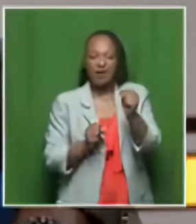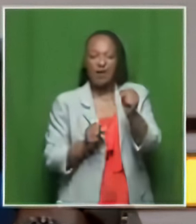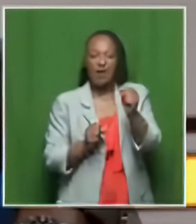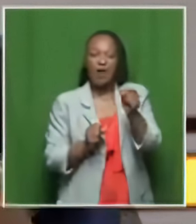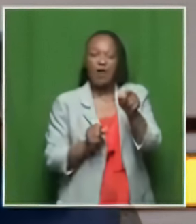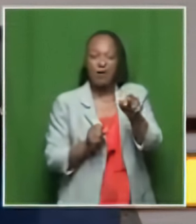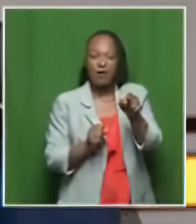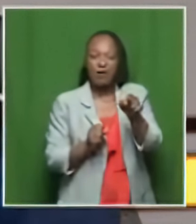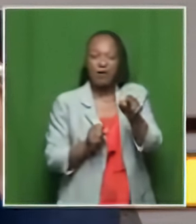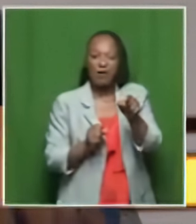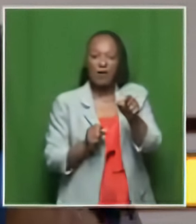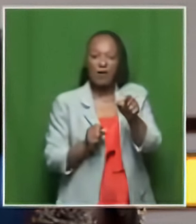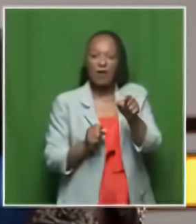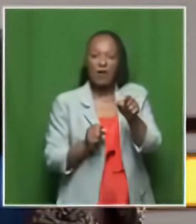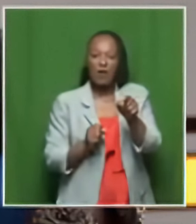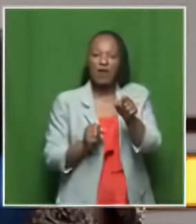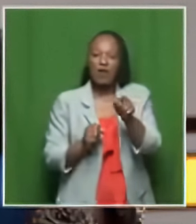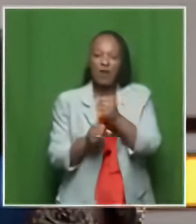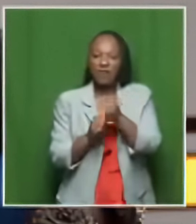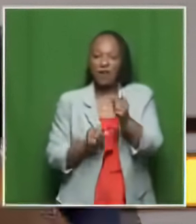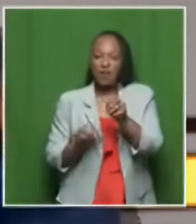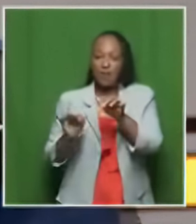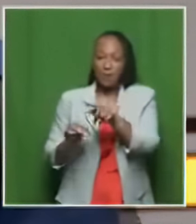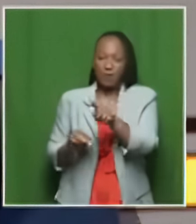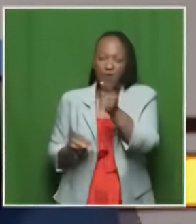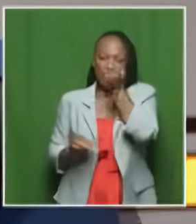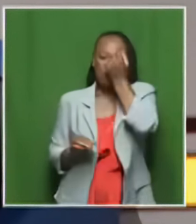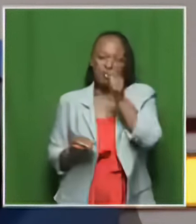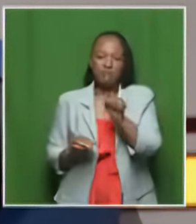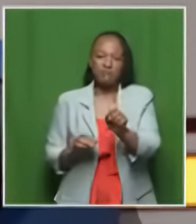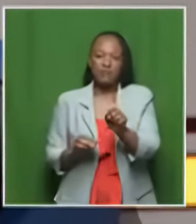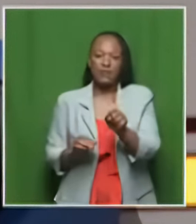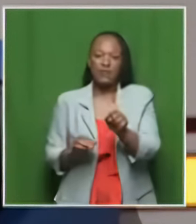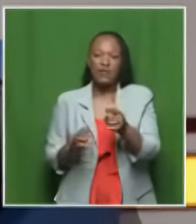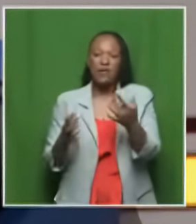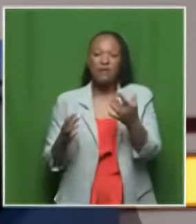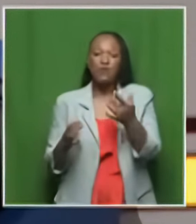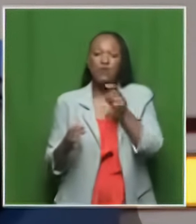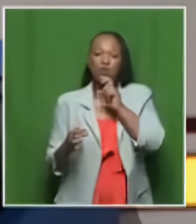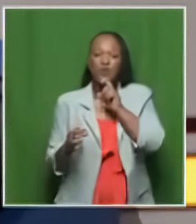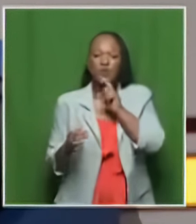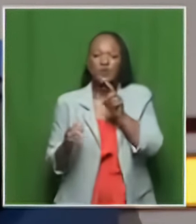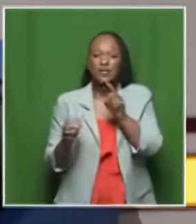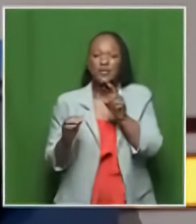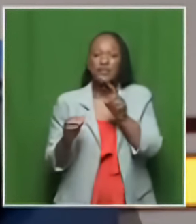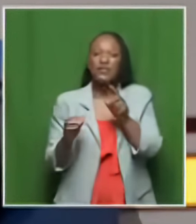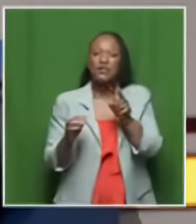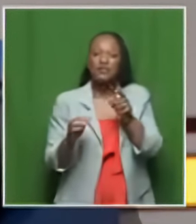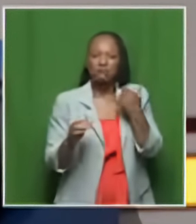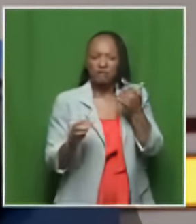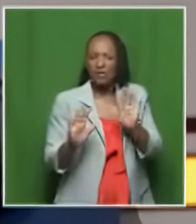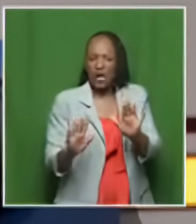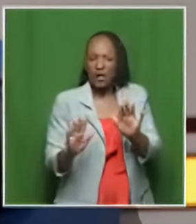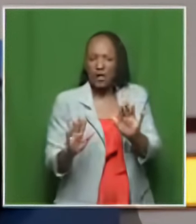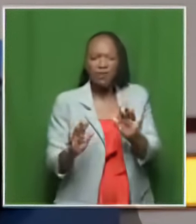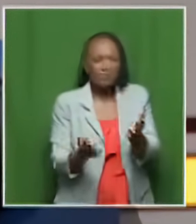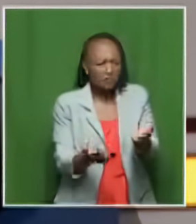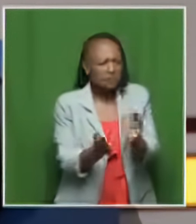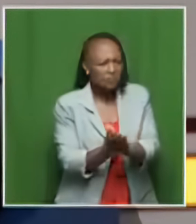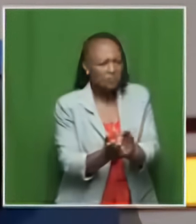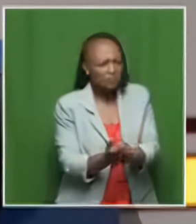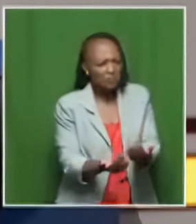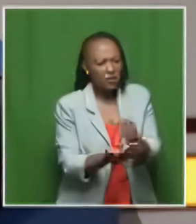penetrate and find its way amongst the people. So if you are used to having 10, and I say to you, let's share, it means you're